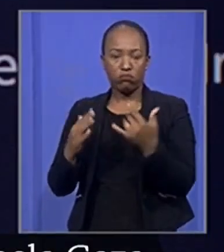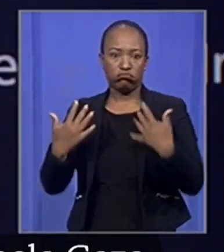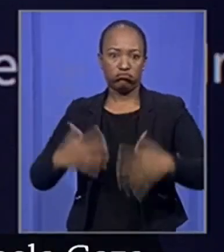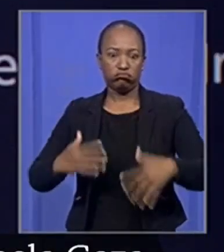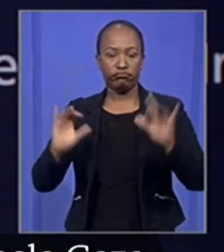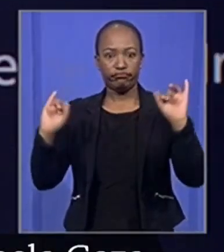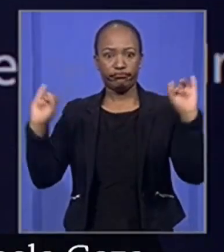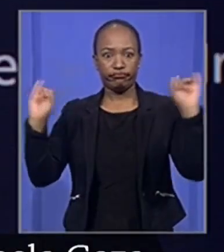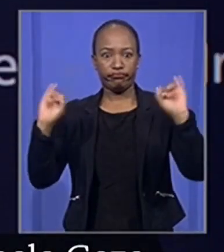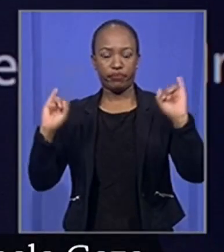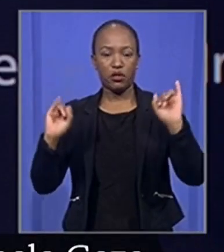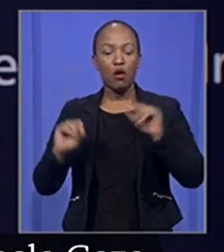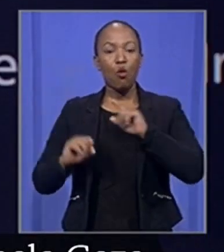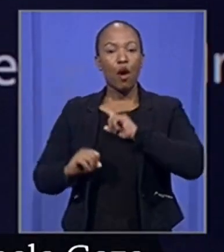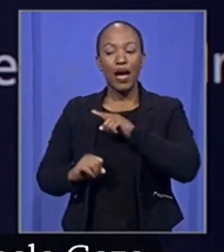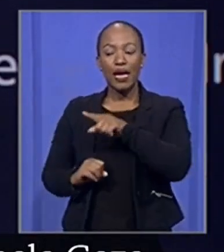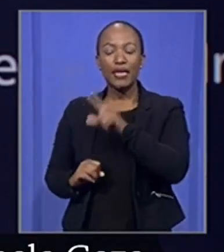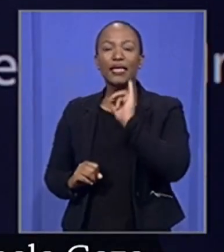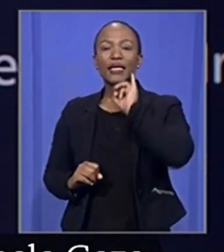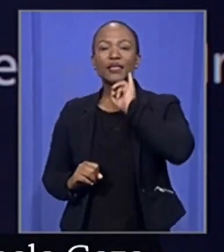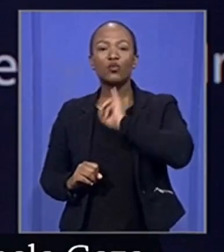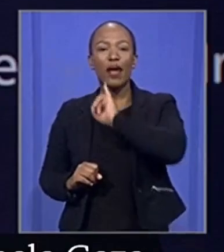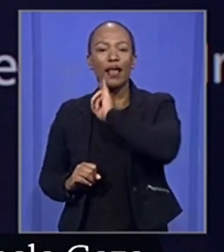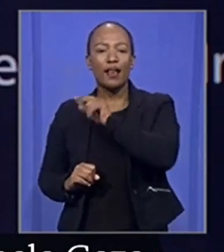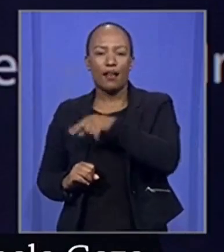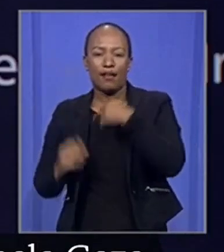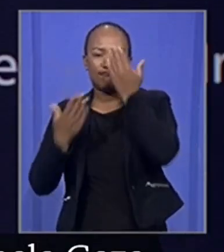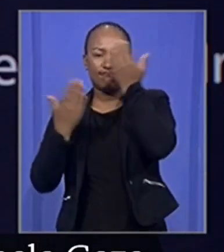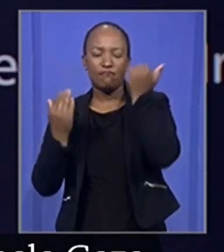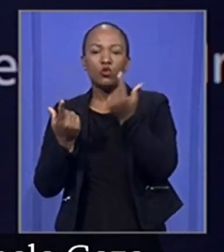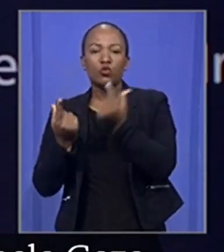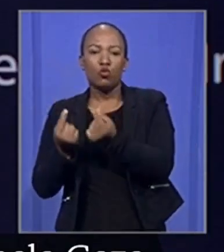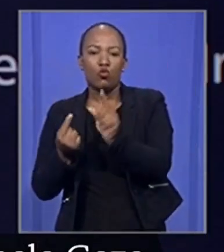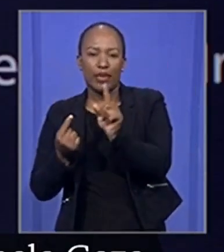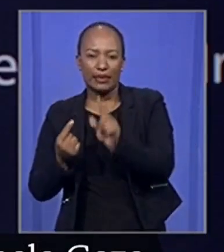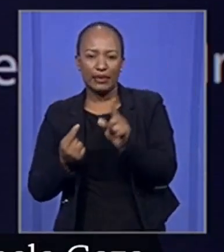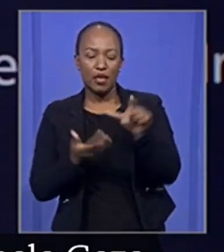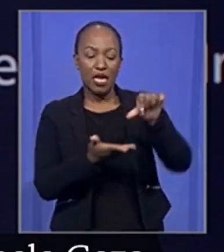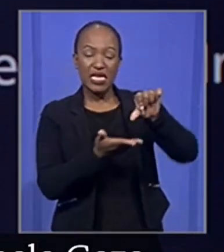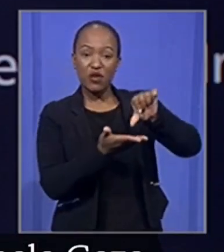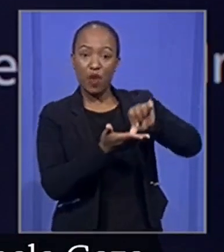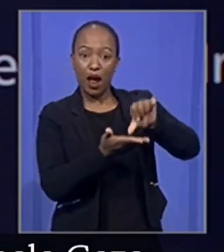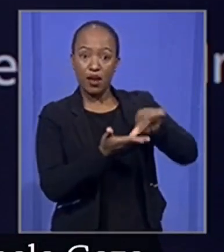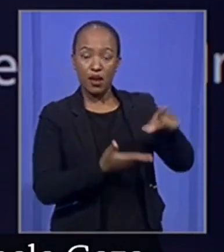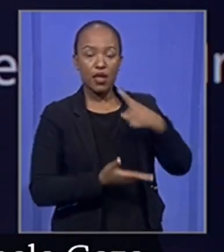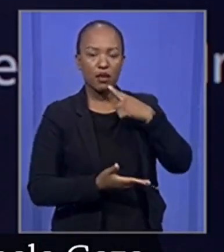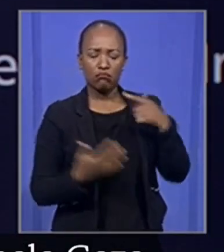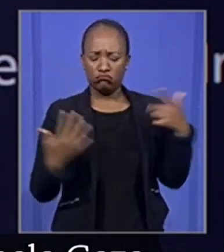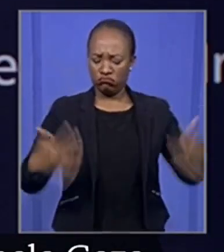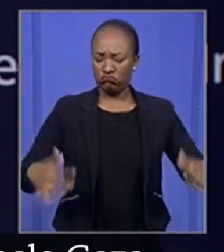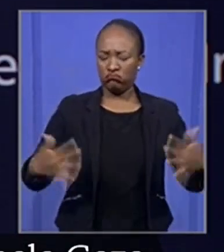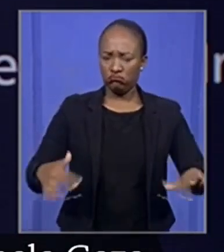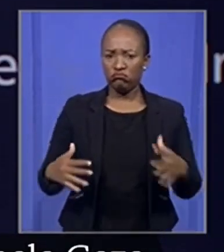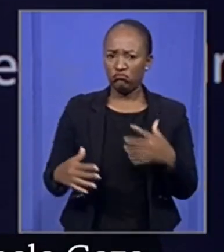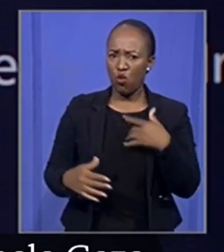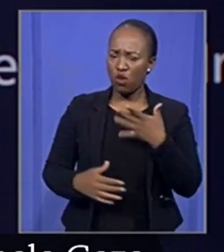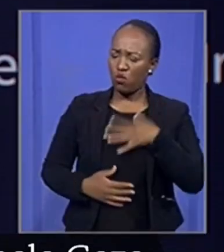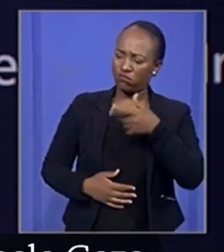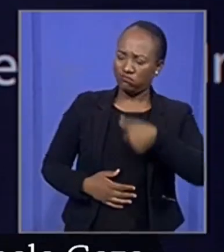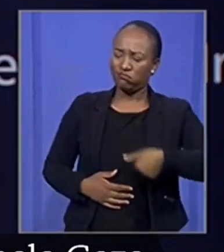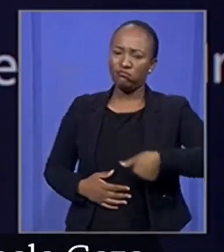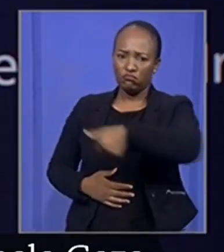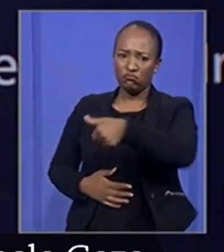na ebe Israel e tla etsang. Re a tseba Iran e se ntshitse lentswe la hore bona ba qetile ba ne ba leka fela ho ikarabela